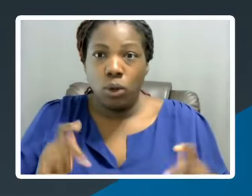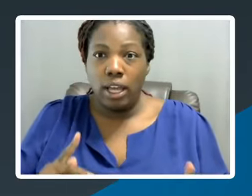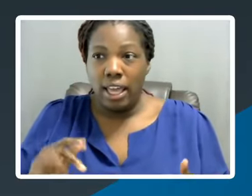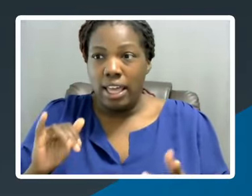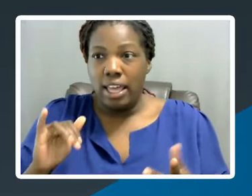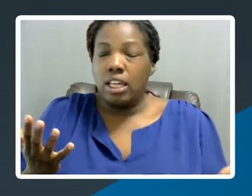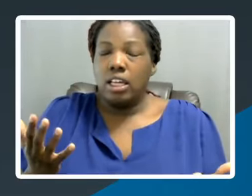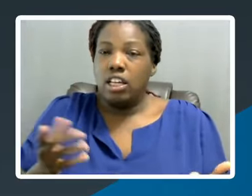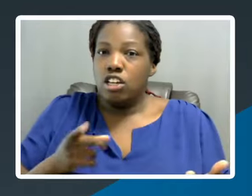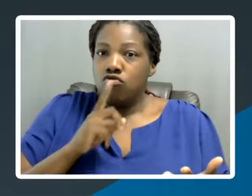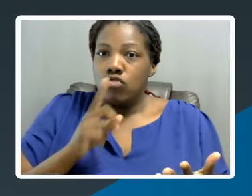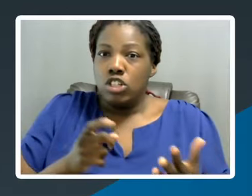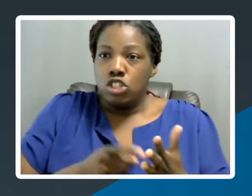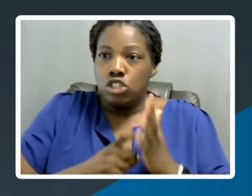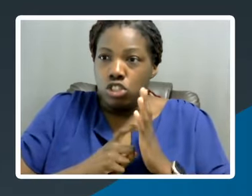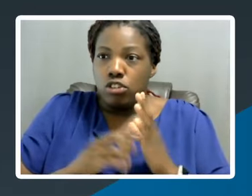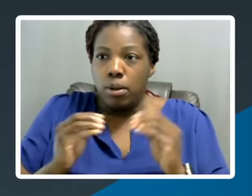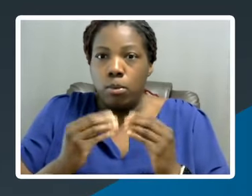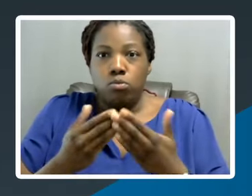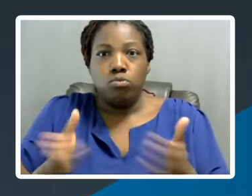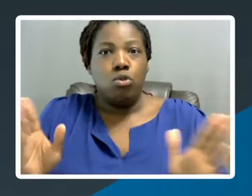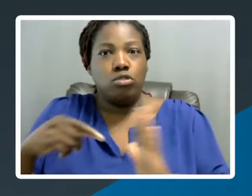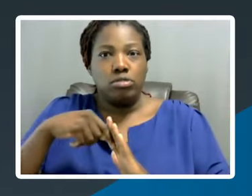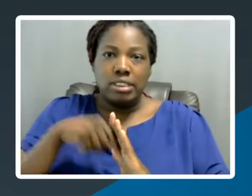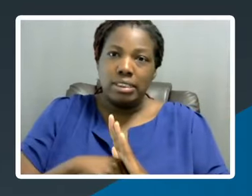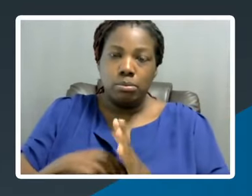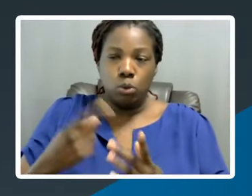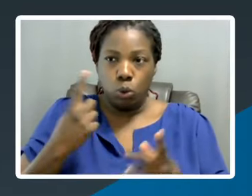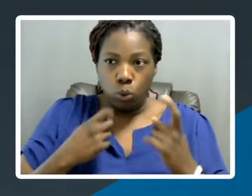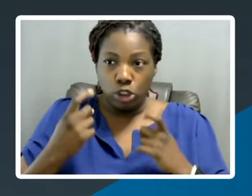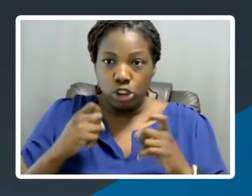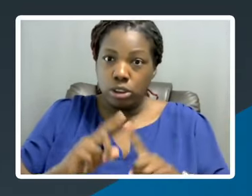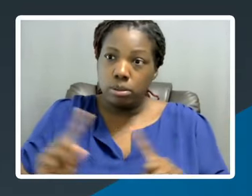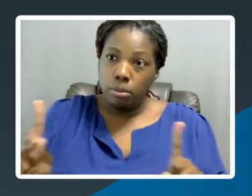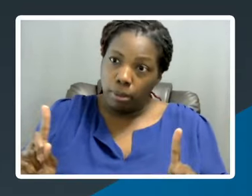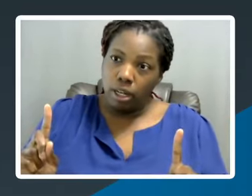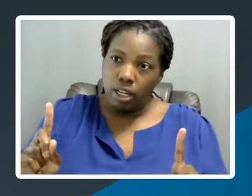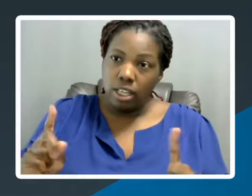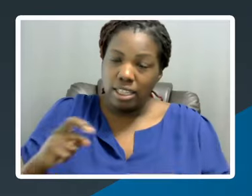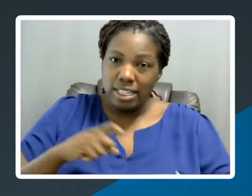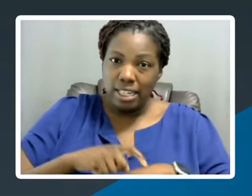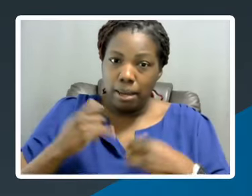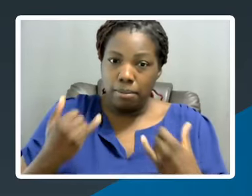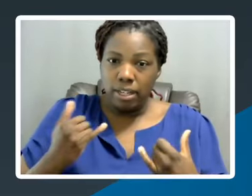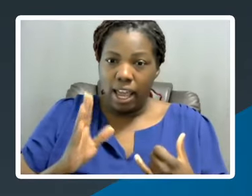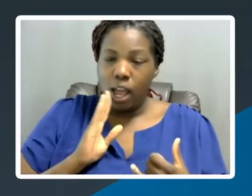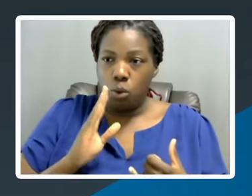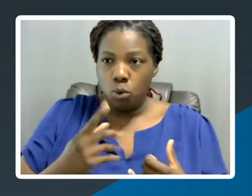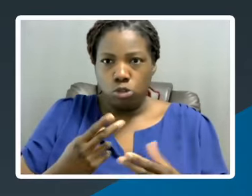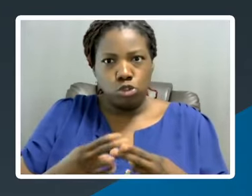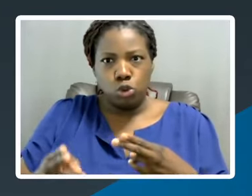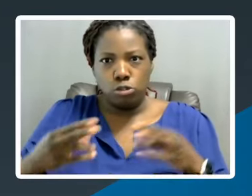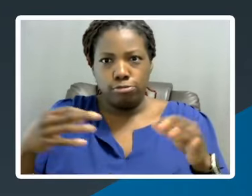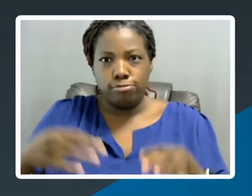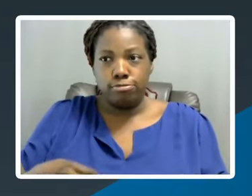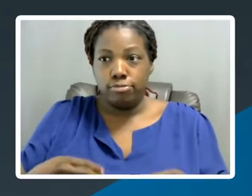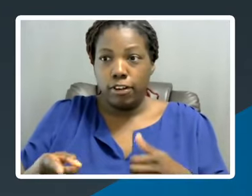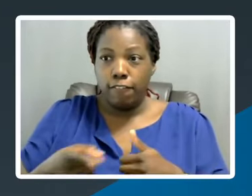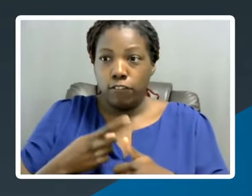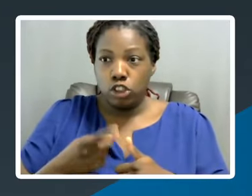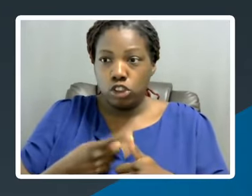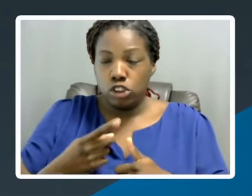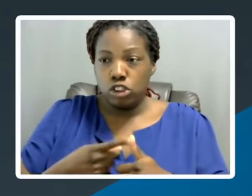really deserves a much broader, deeper question, but given the time for now, I'll just say a couple quick things. First of all, it